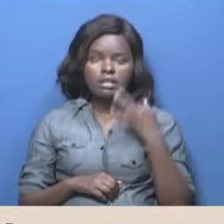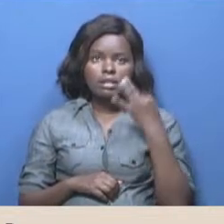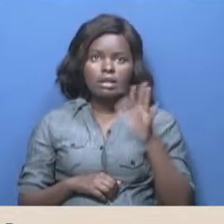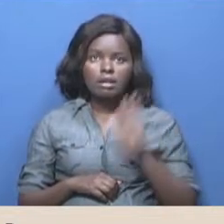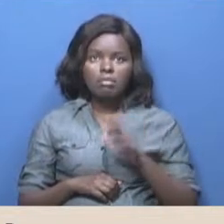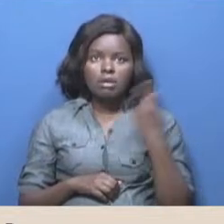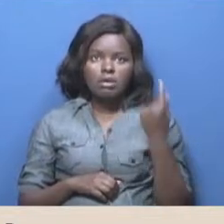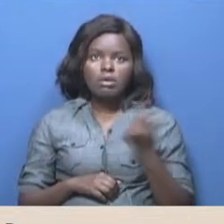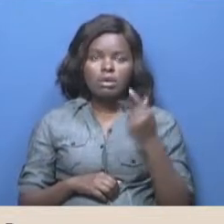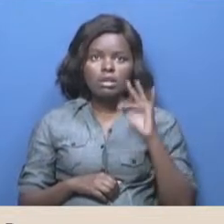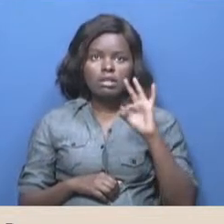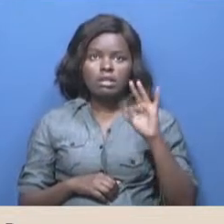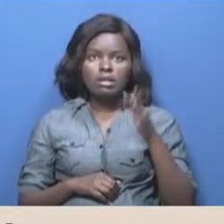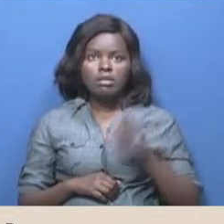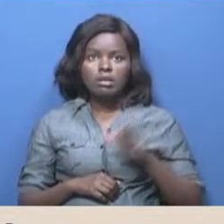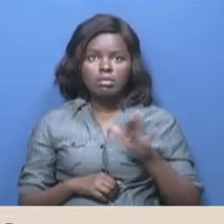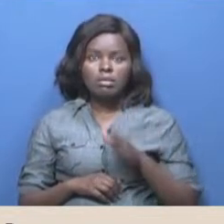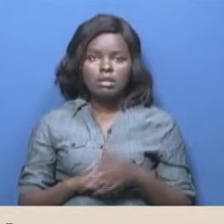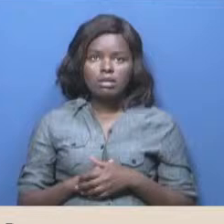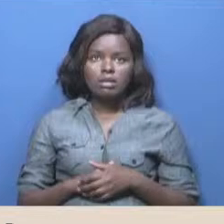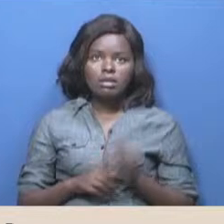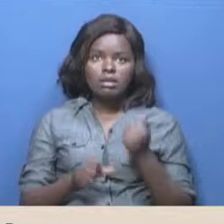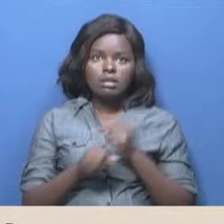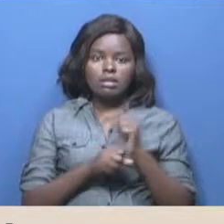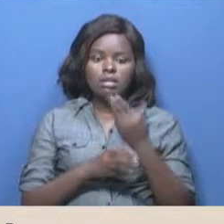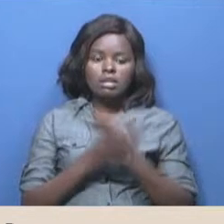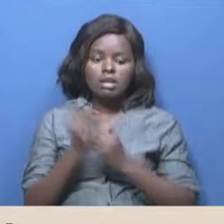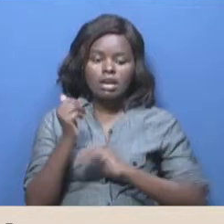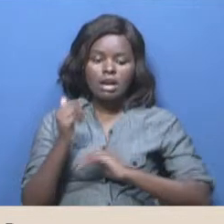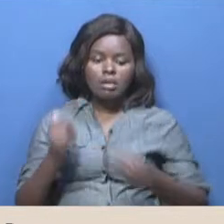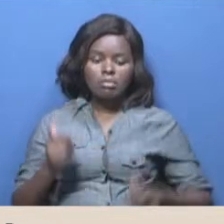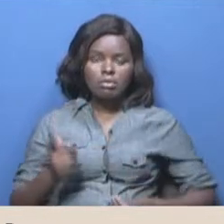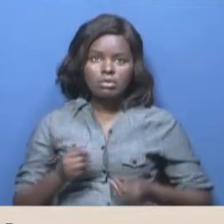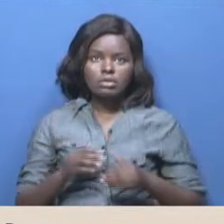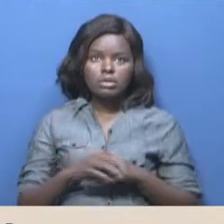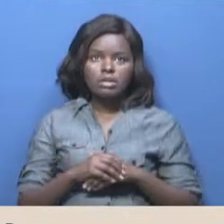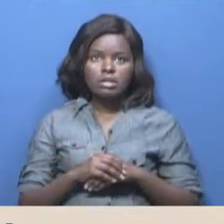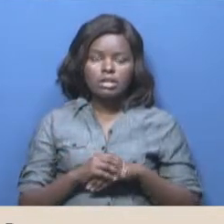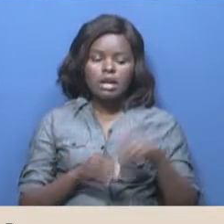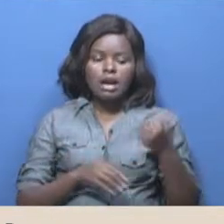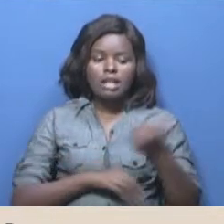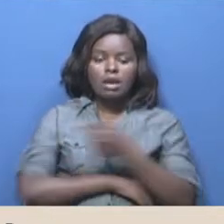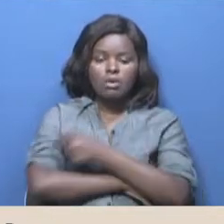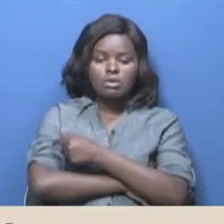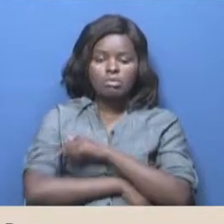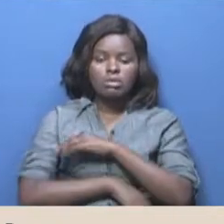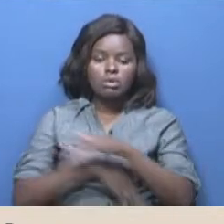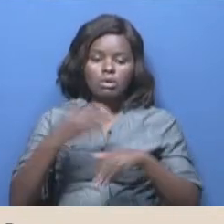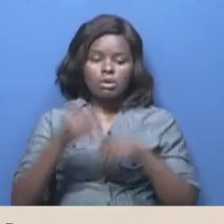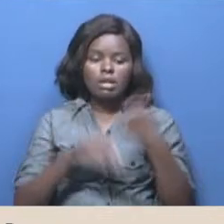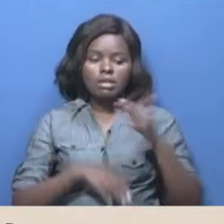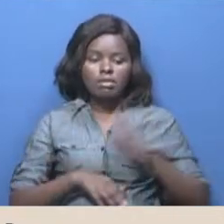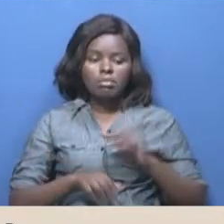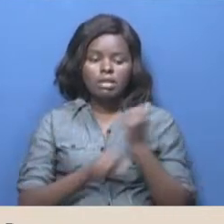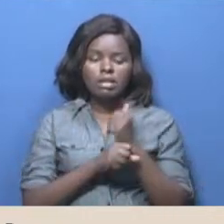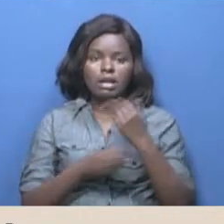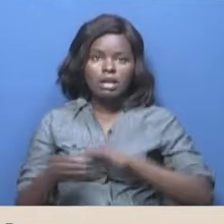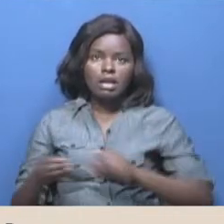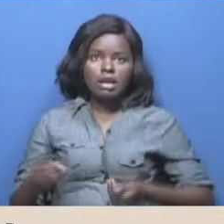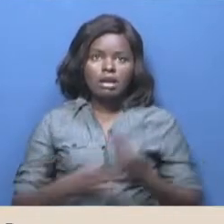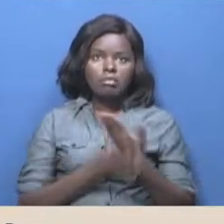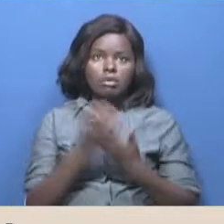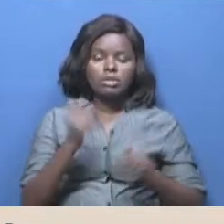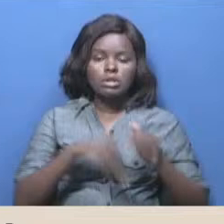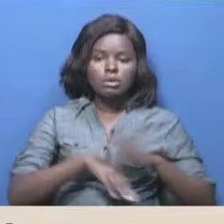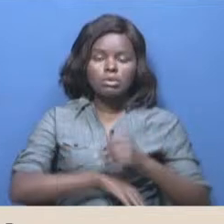only 3 women did their abortion in what we call quacks. All the other women have done their abortions in proper